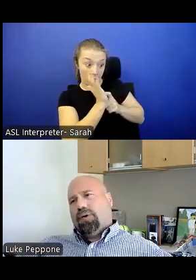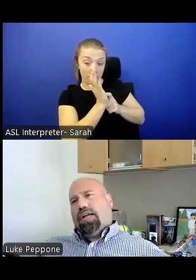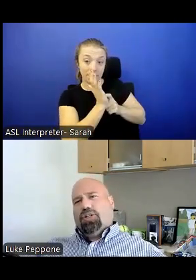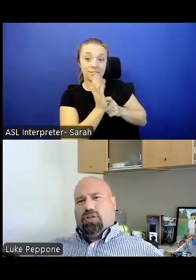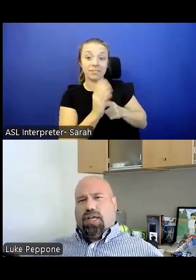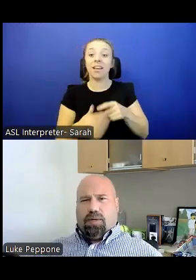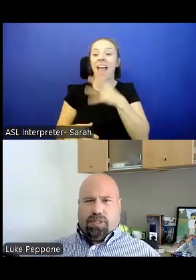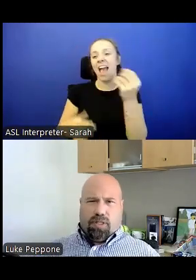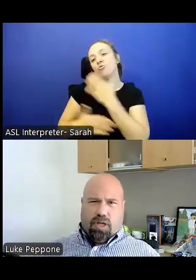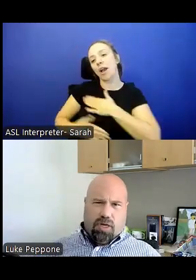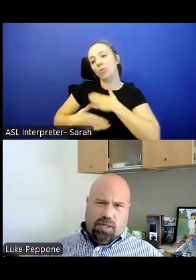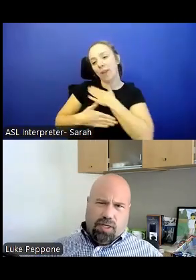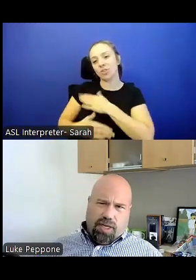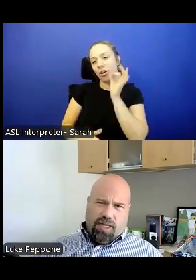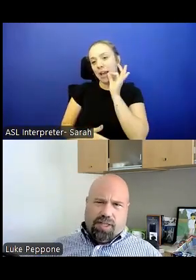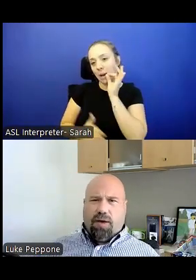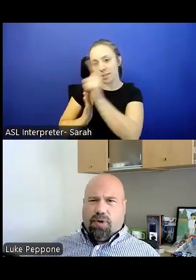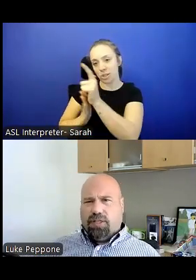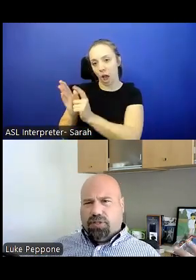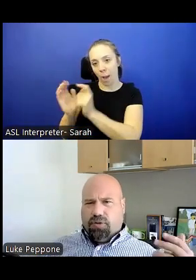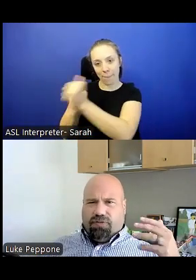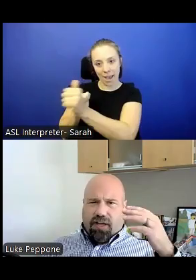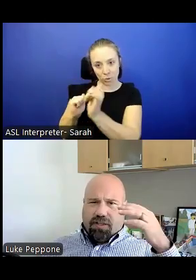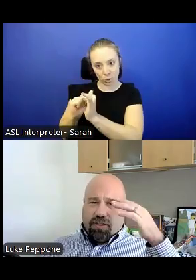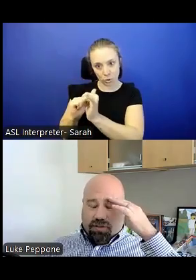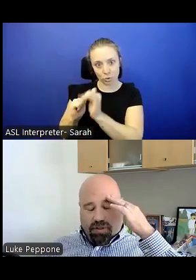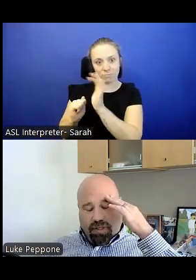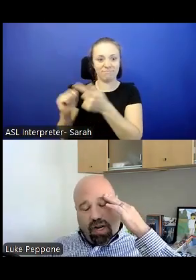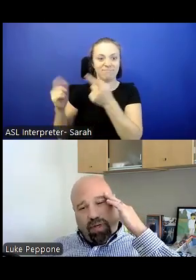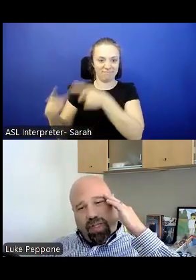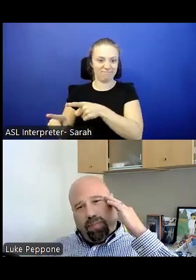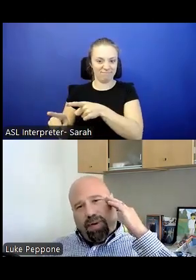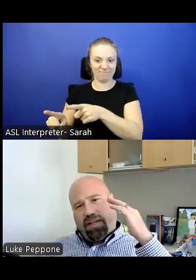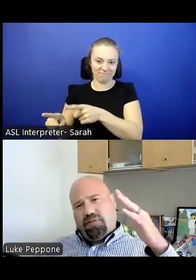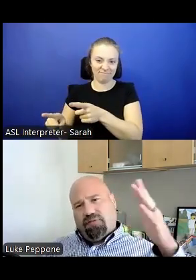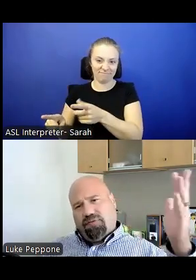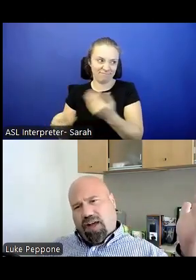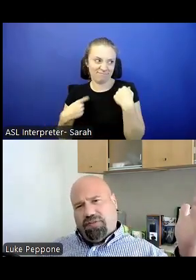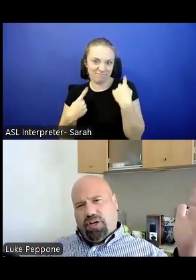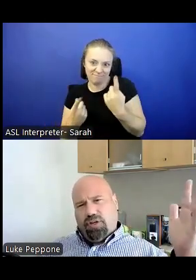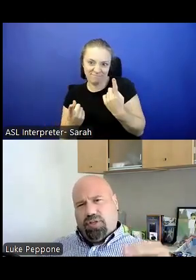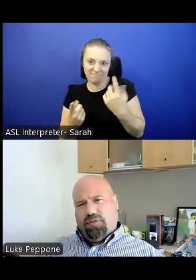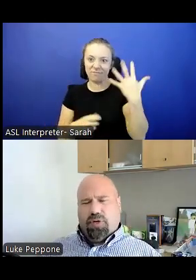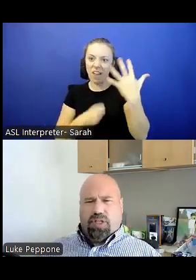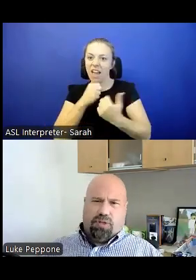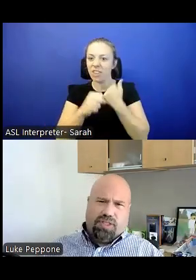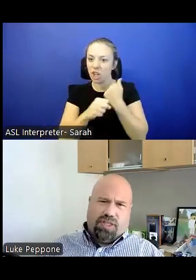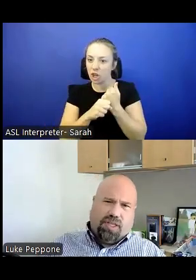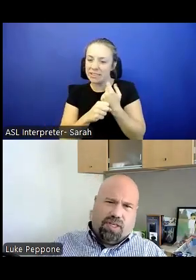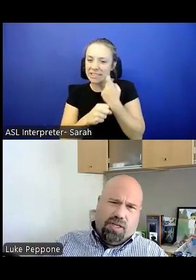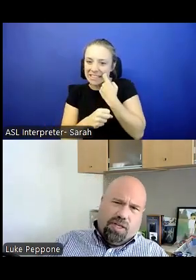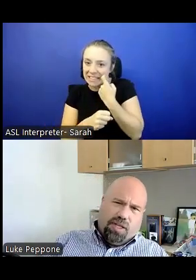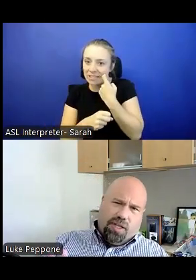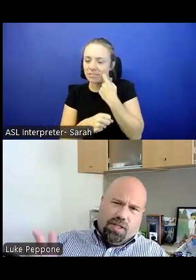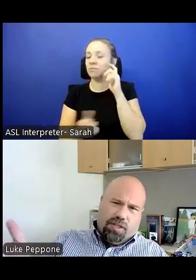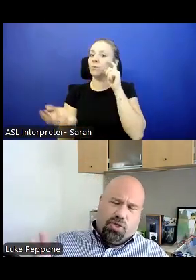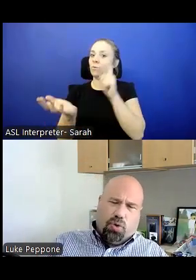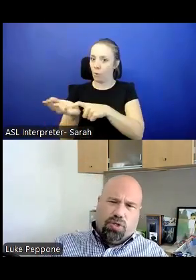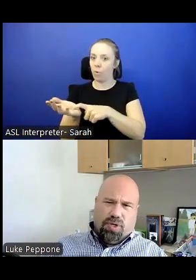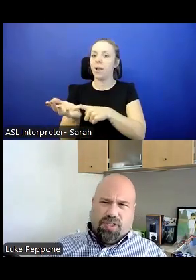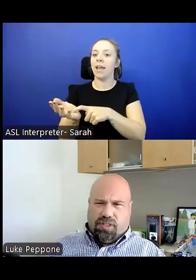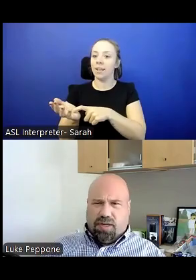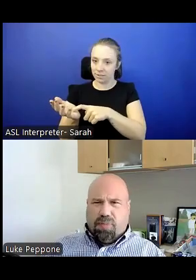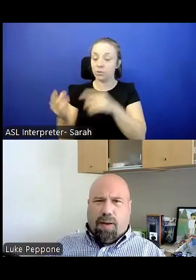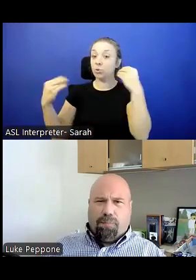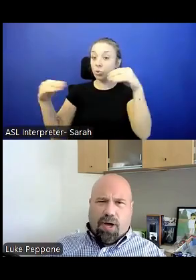the recreational cannabis law, and that went into effect, within the past 5 years, and you've really only seen the